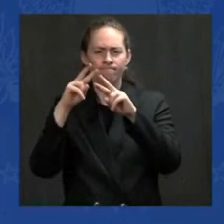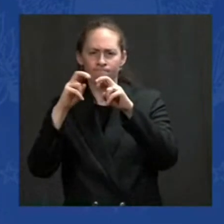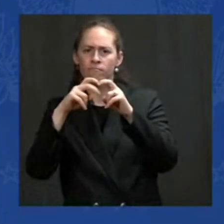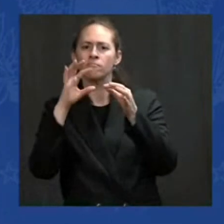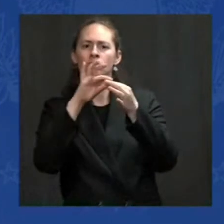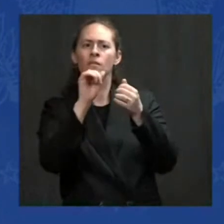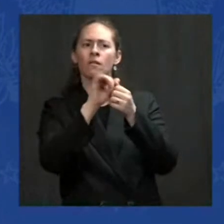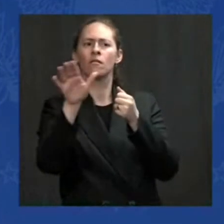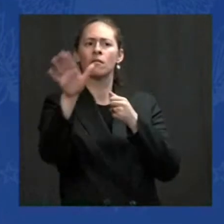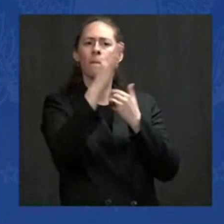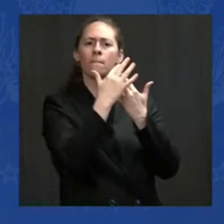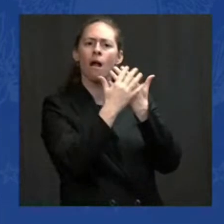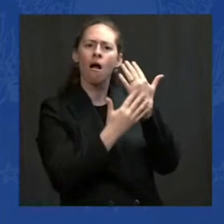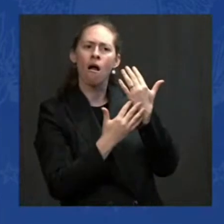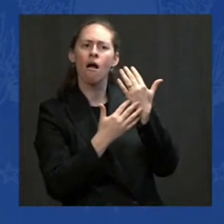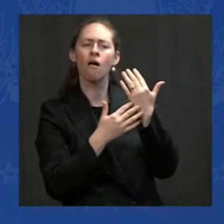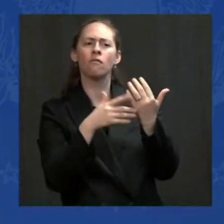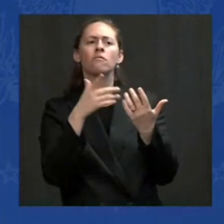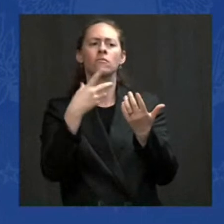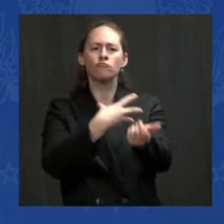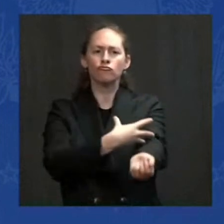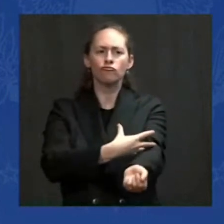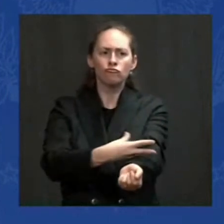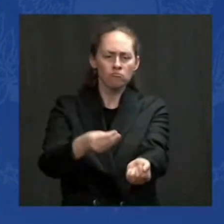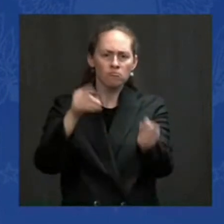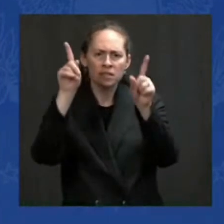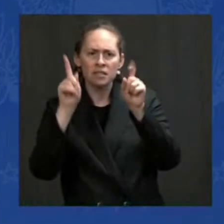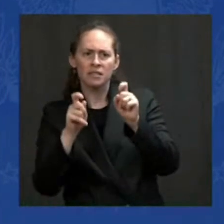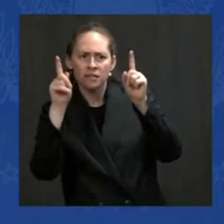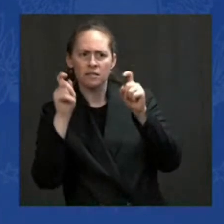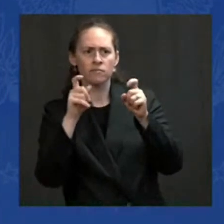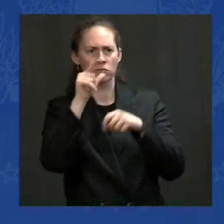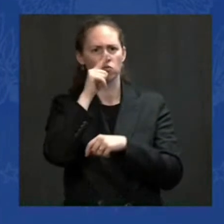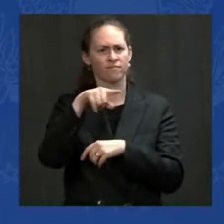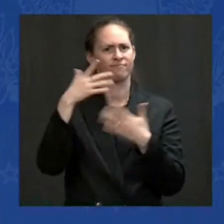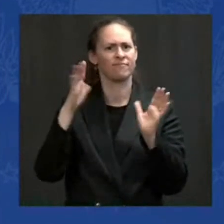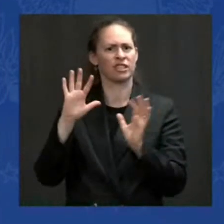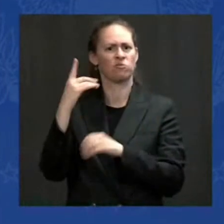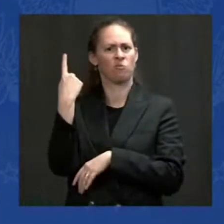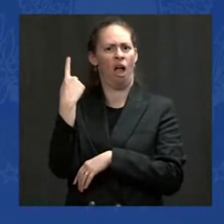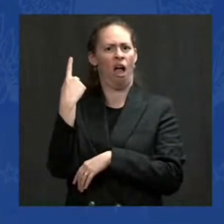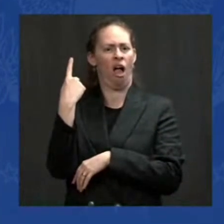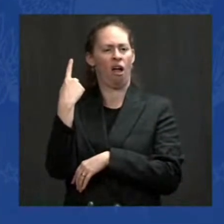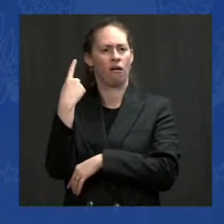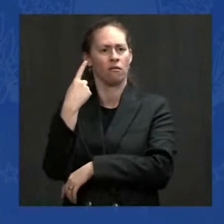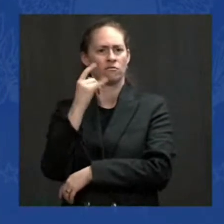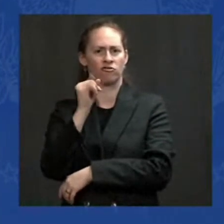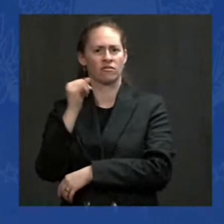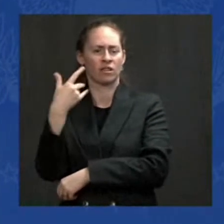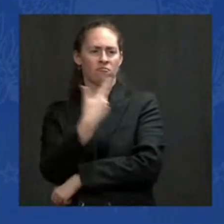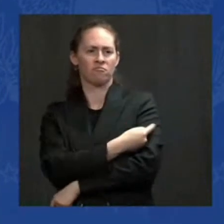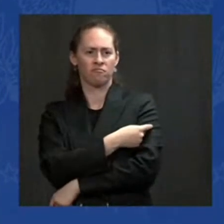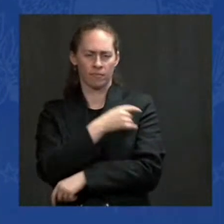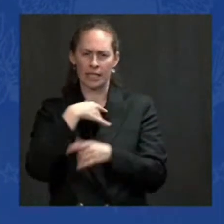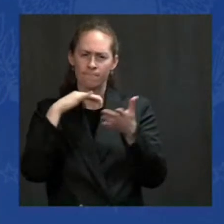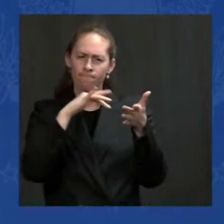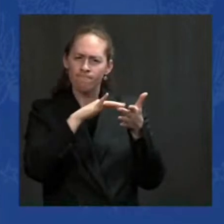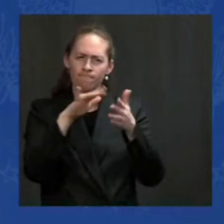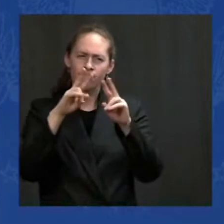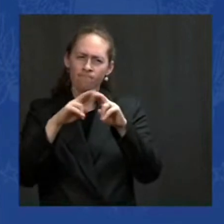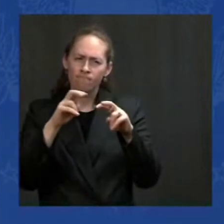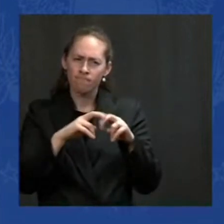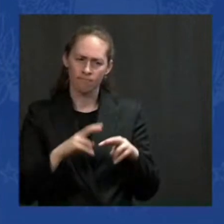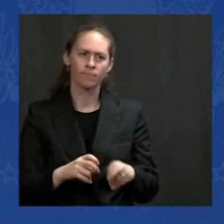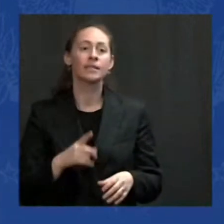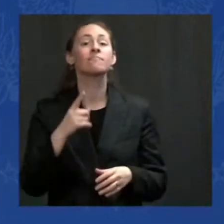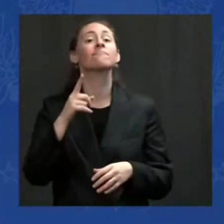individuals vaccinated with the typical single dose of J&J vaccine, and it covered the Delta variants and other variants